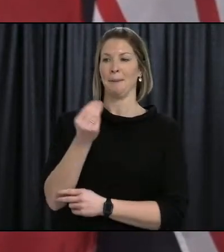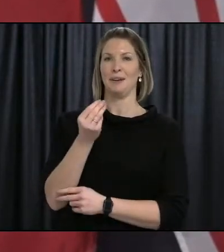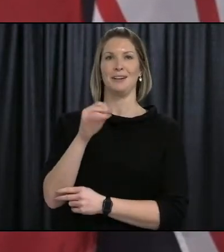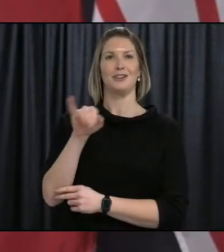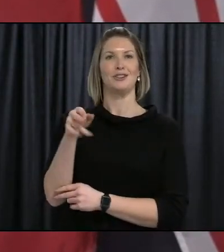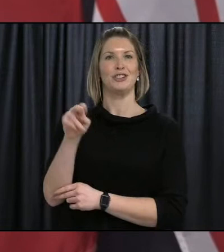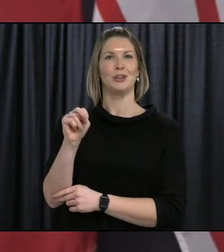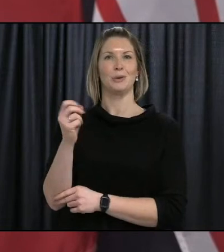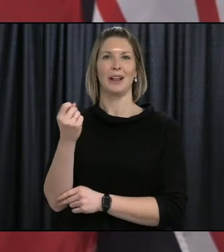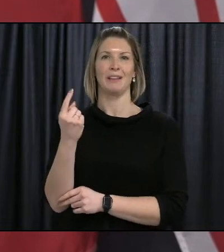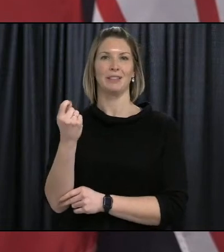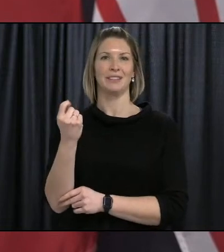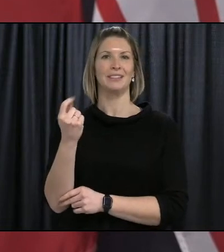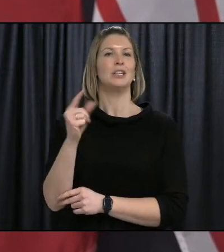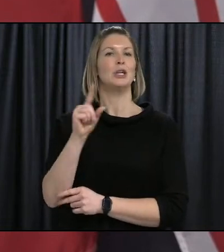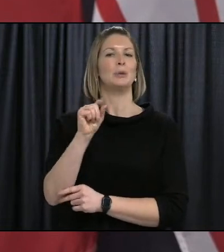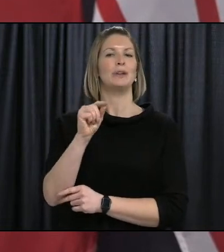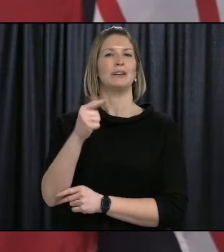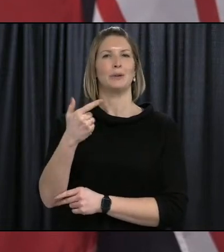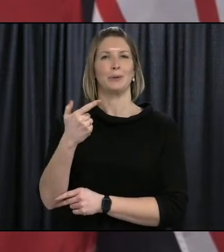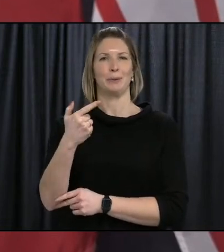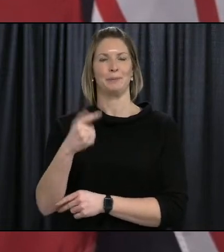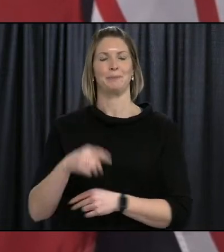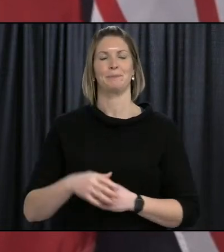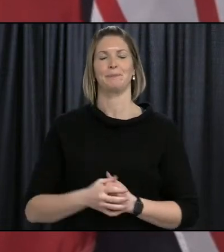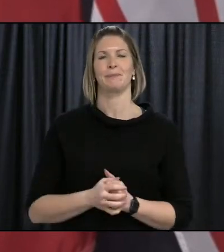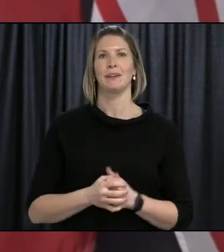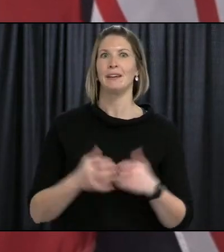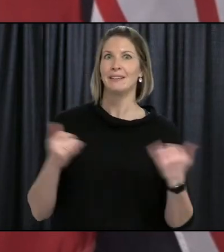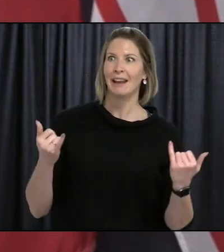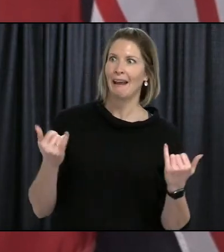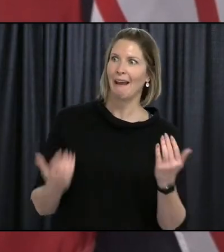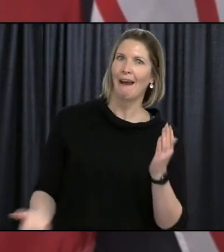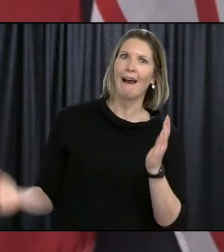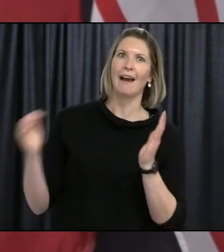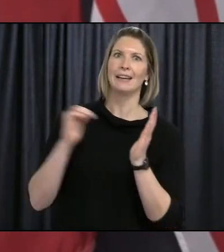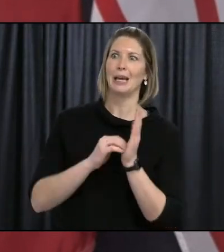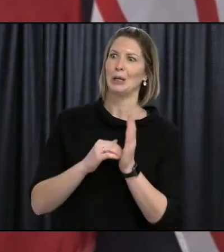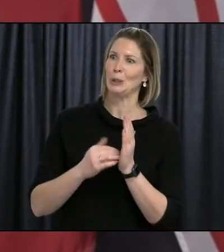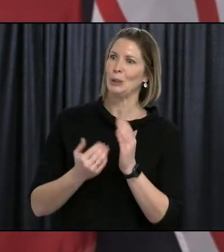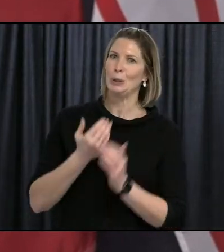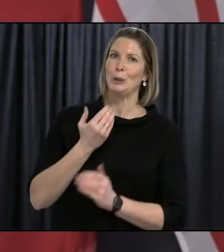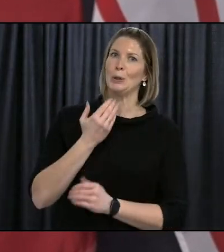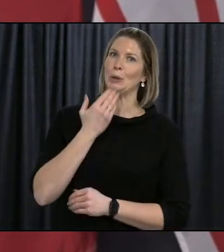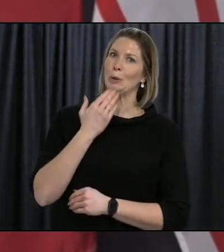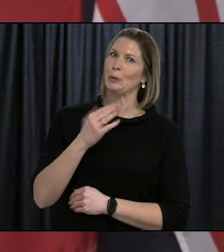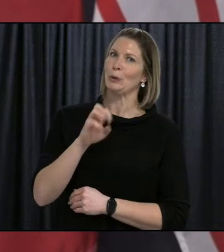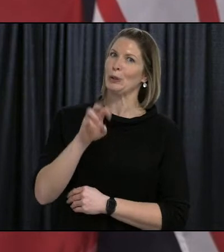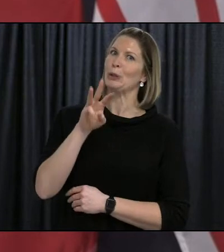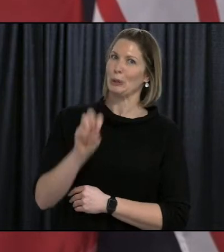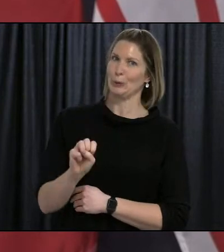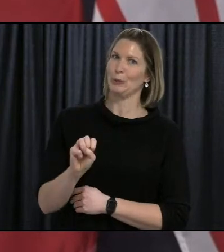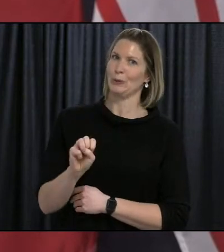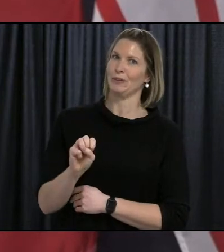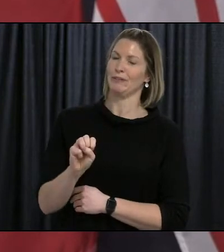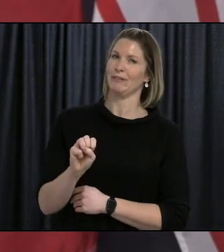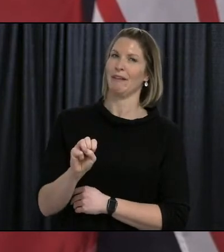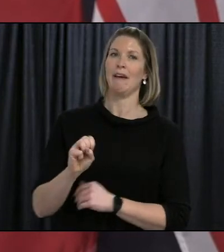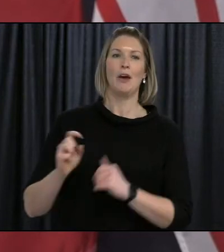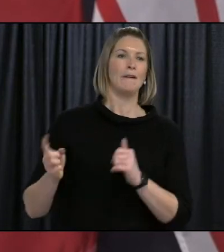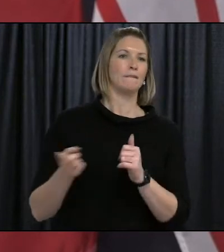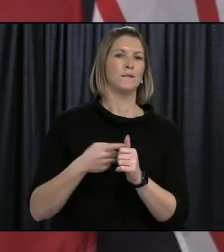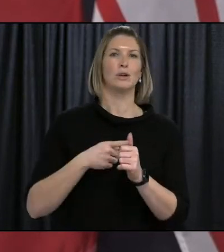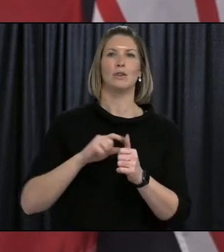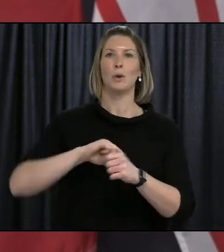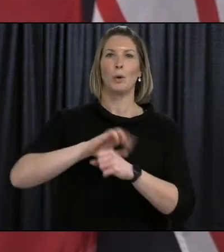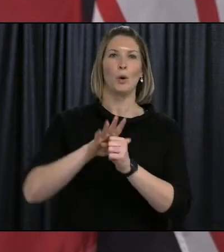January 11th, 2021. Today is another exciting day on the COVID-19 front for our province. Good The first